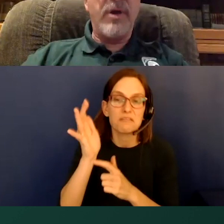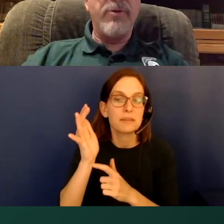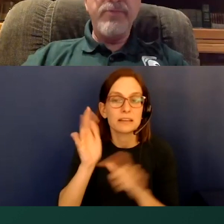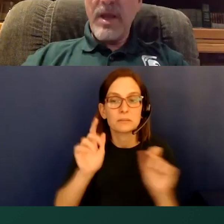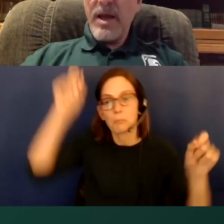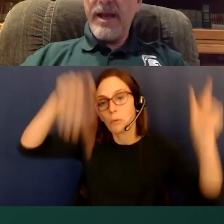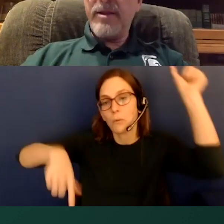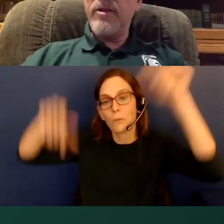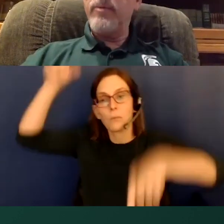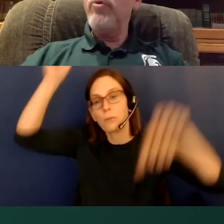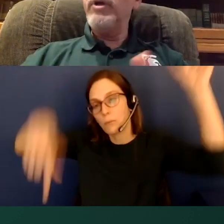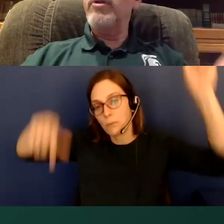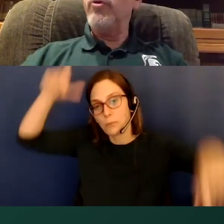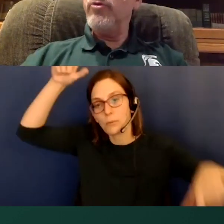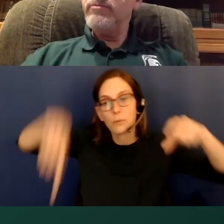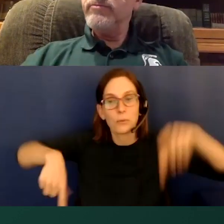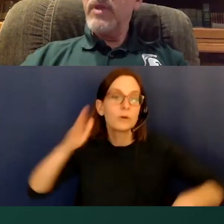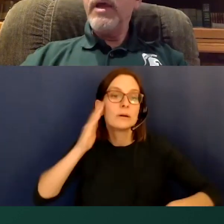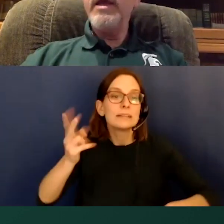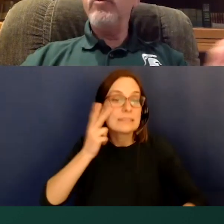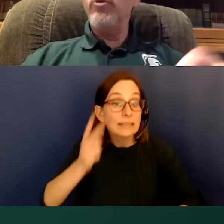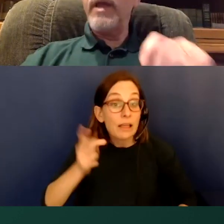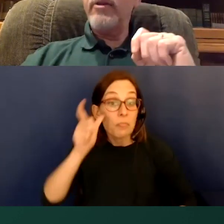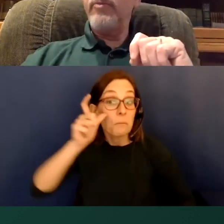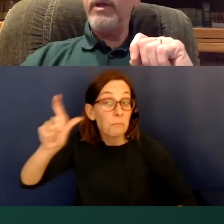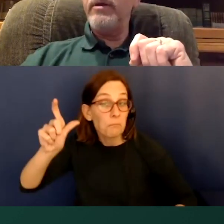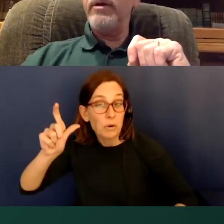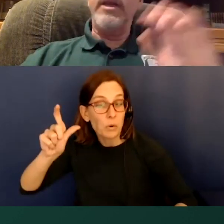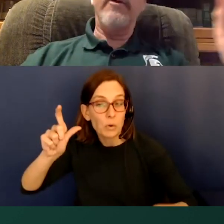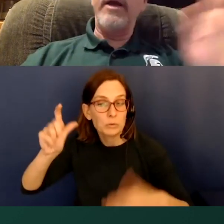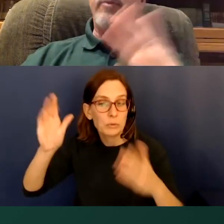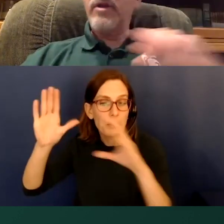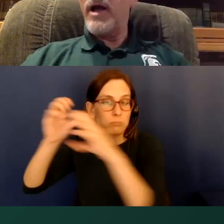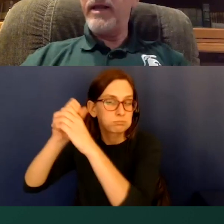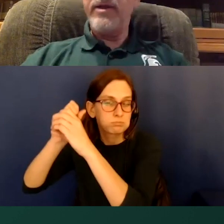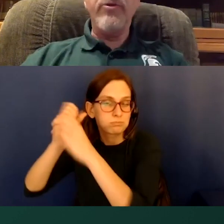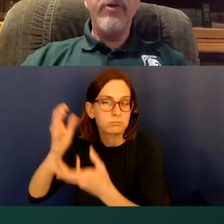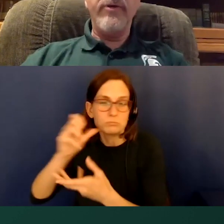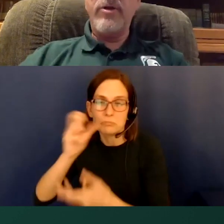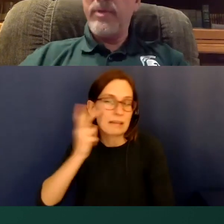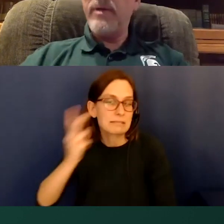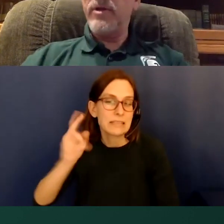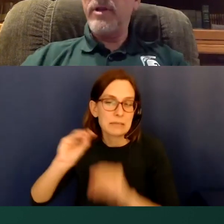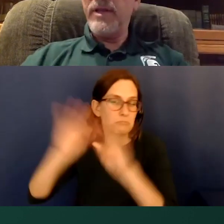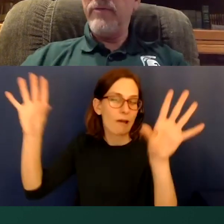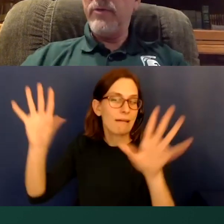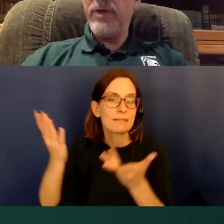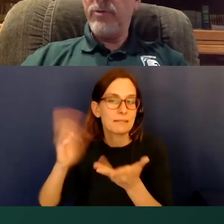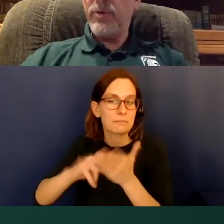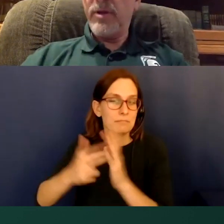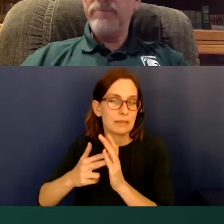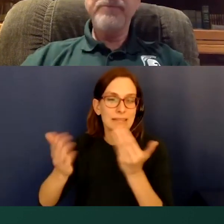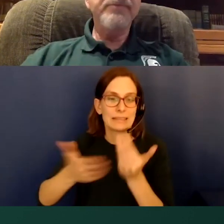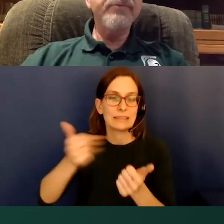meteor shower. And since the moon is new, it will not be glaring up the sky and interfering. So you'll be able to see even the